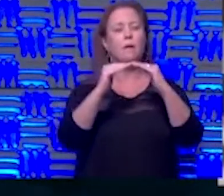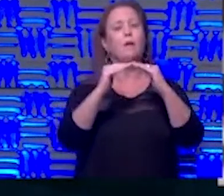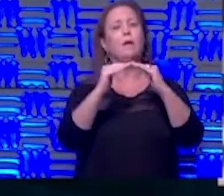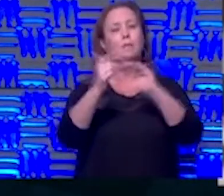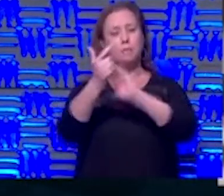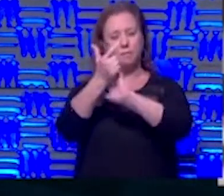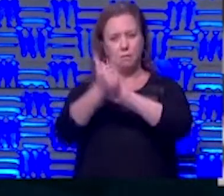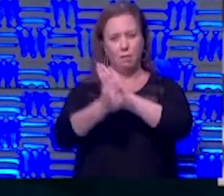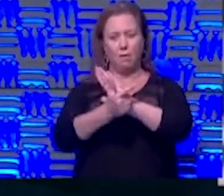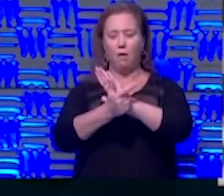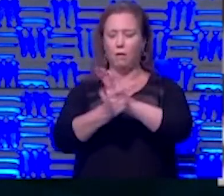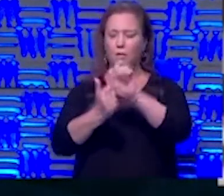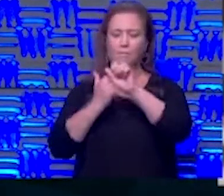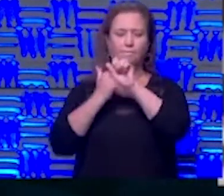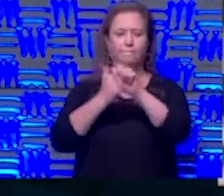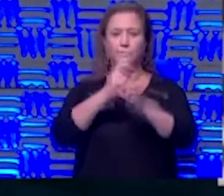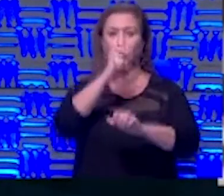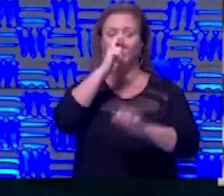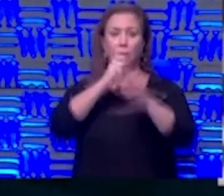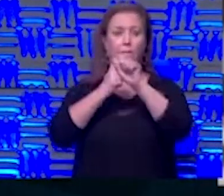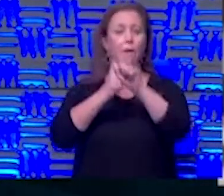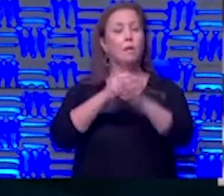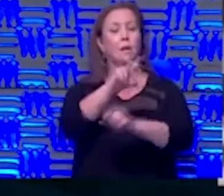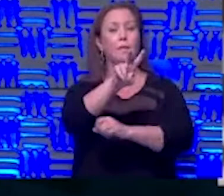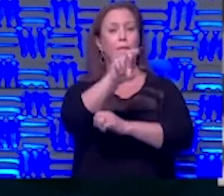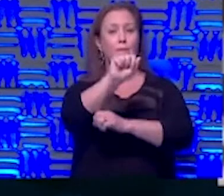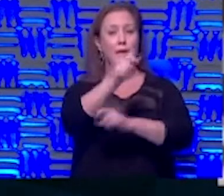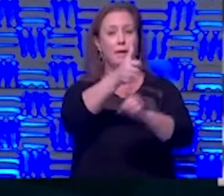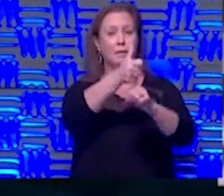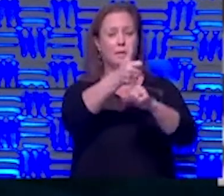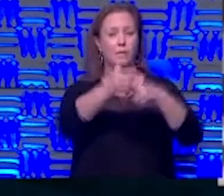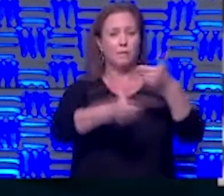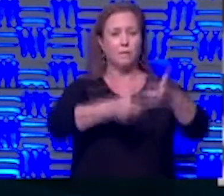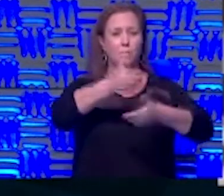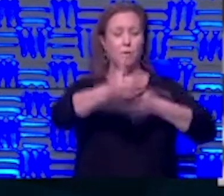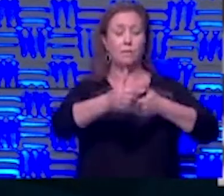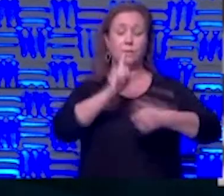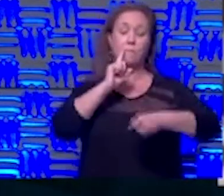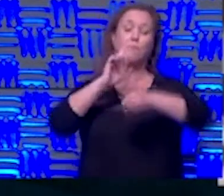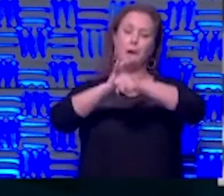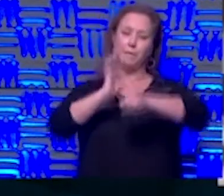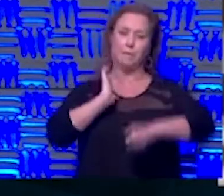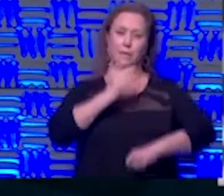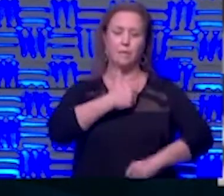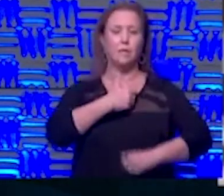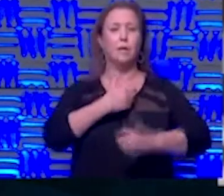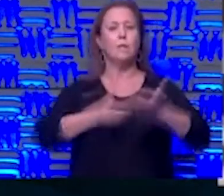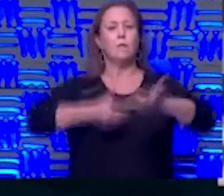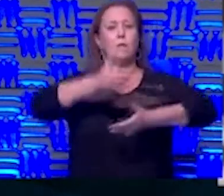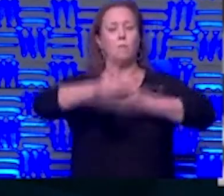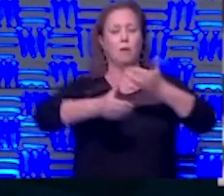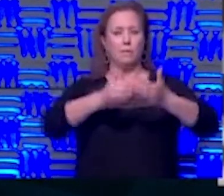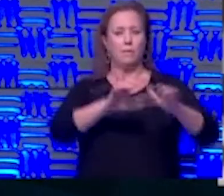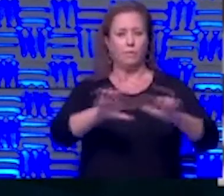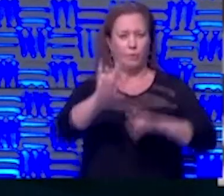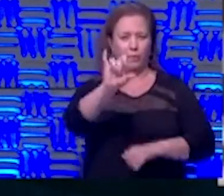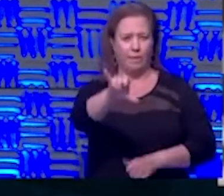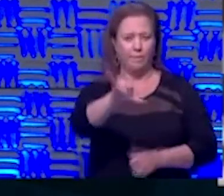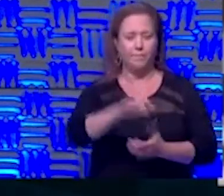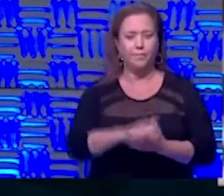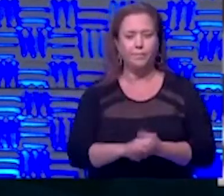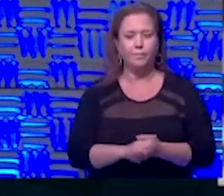is abided by. And the VA is in the process of, assures us they're in the process of doing just that.